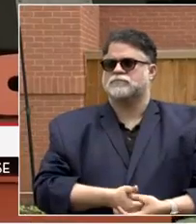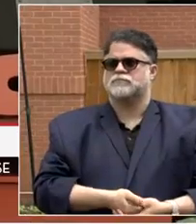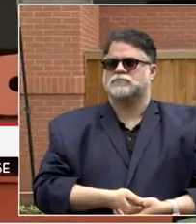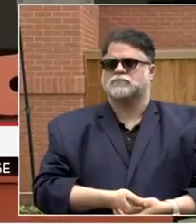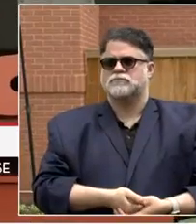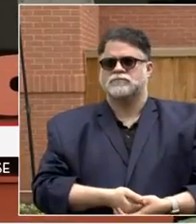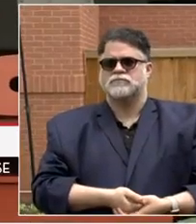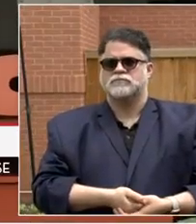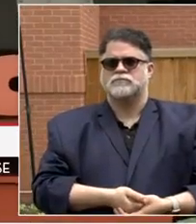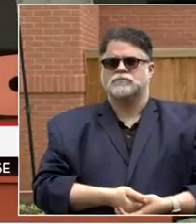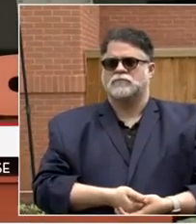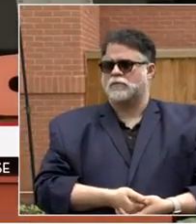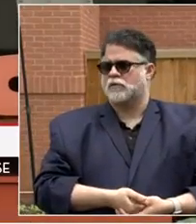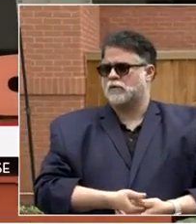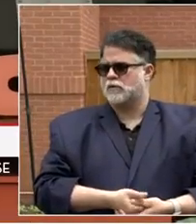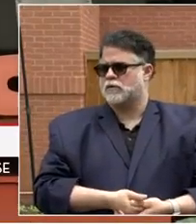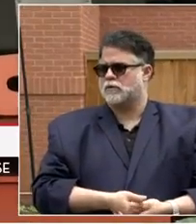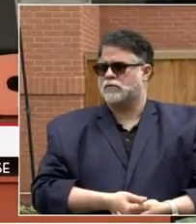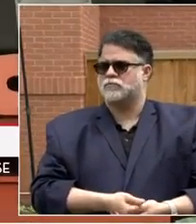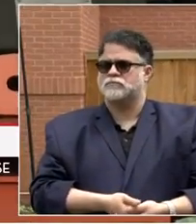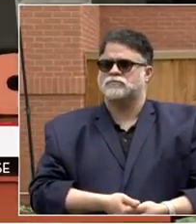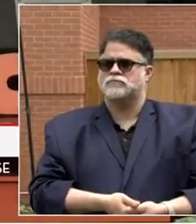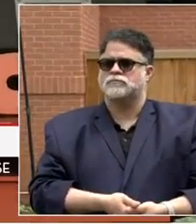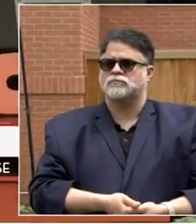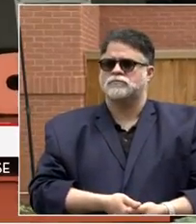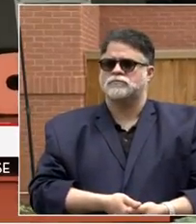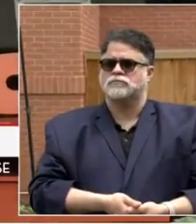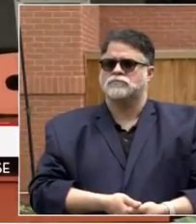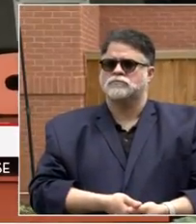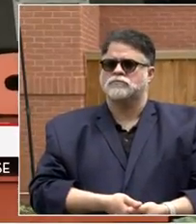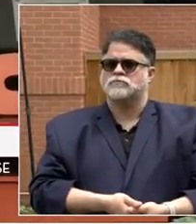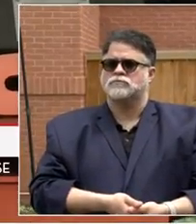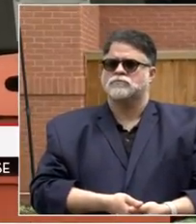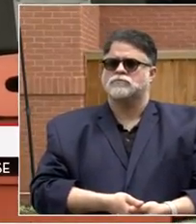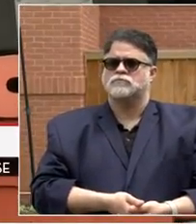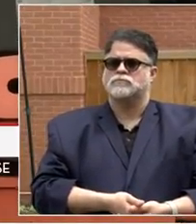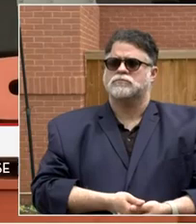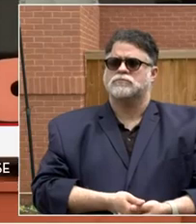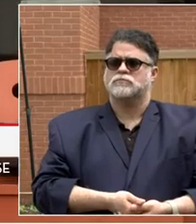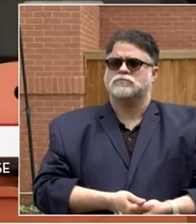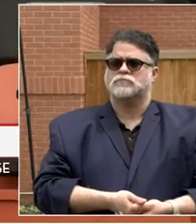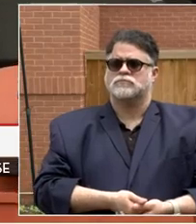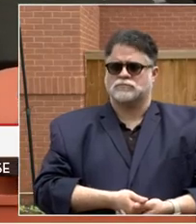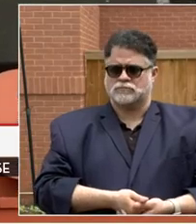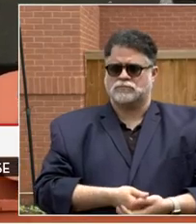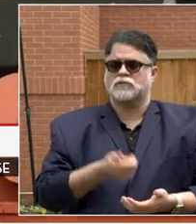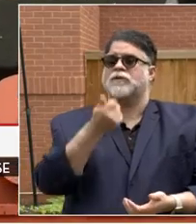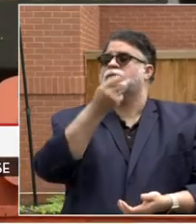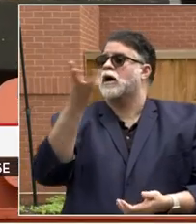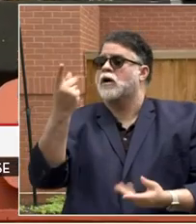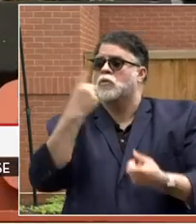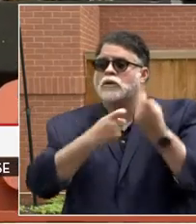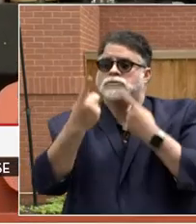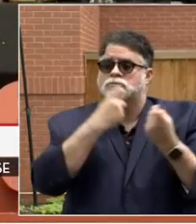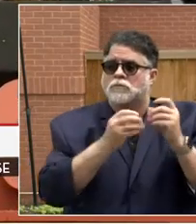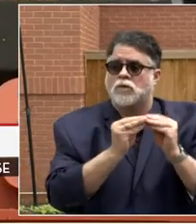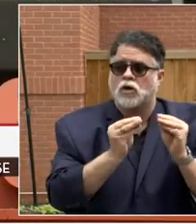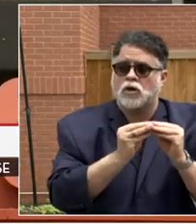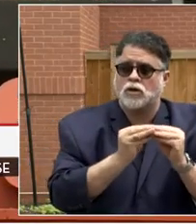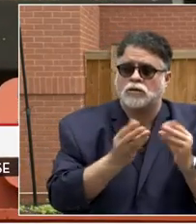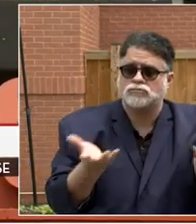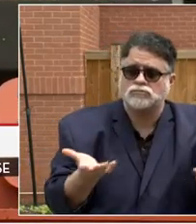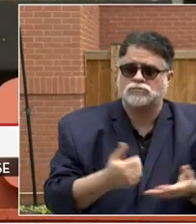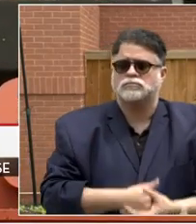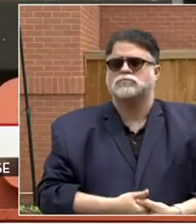Yes. Mayor, I have a couple of questions for you. We've been told anecdotally by police officers that some of the